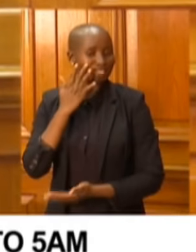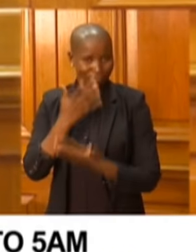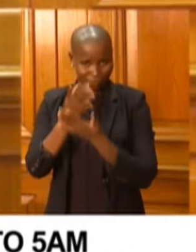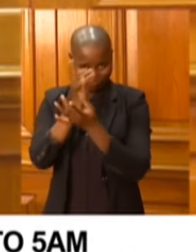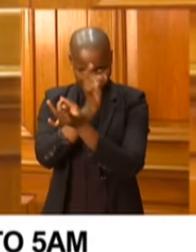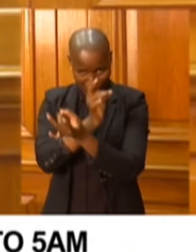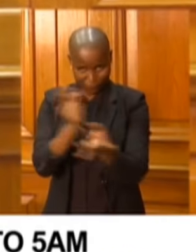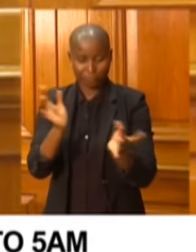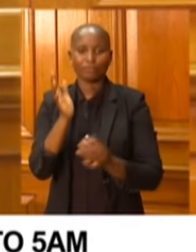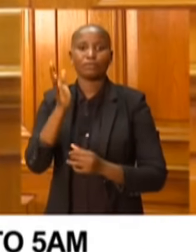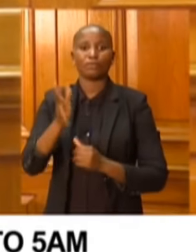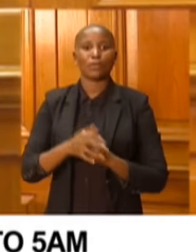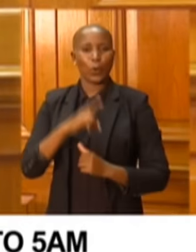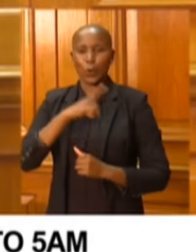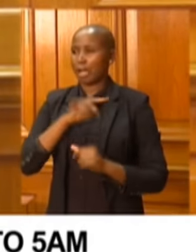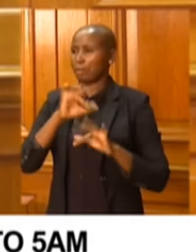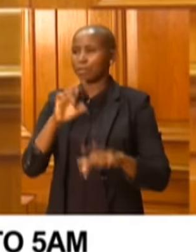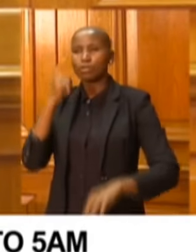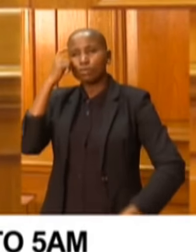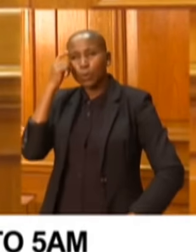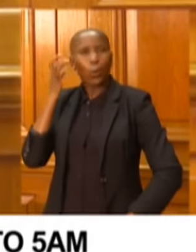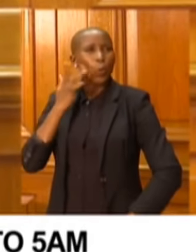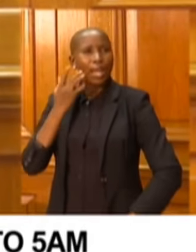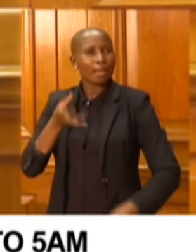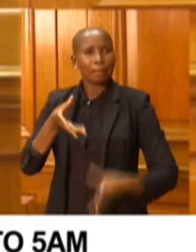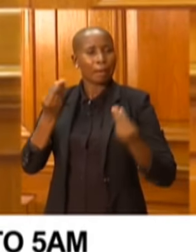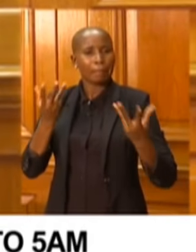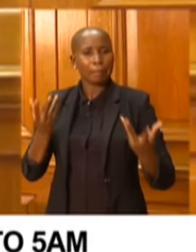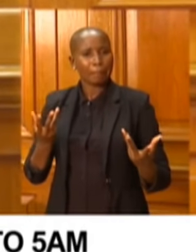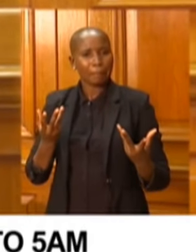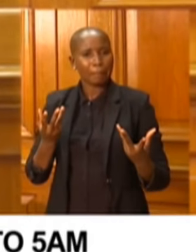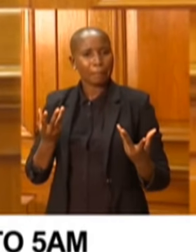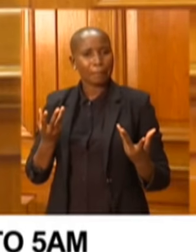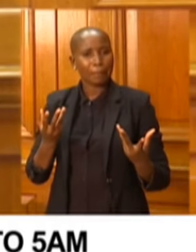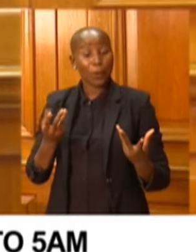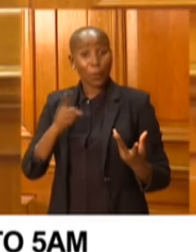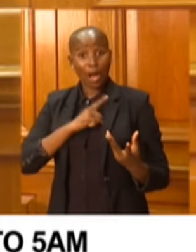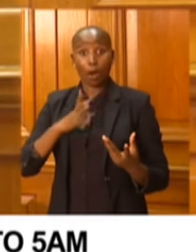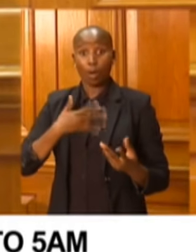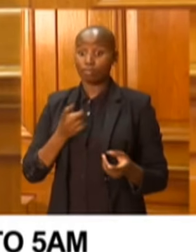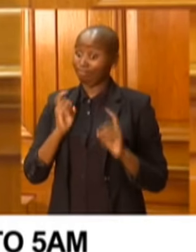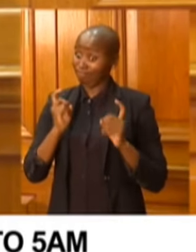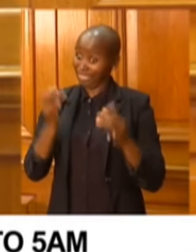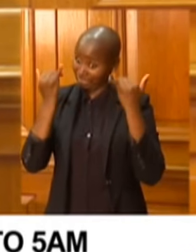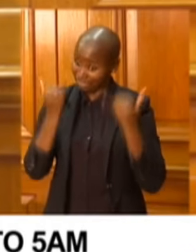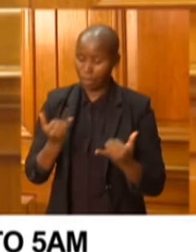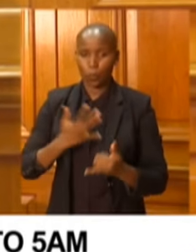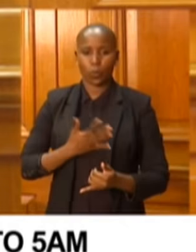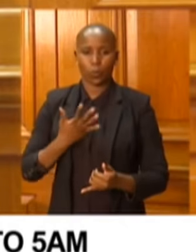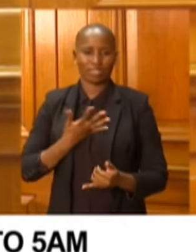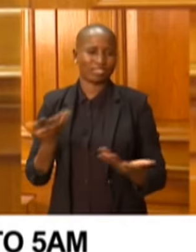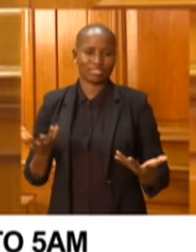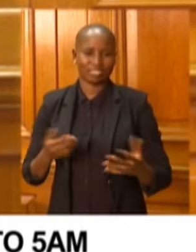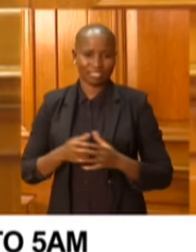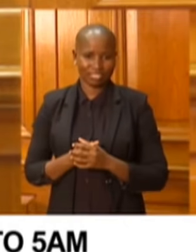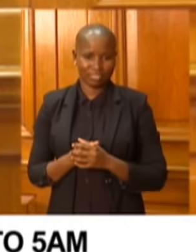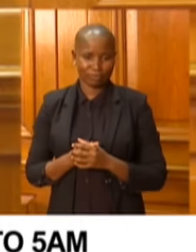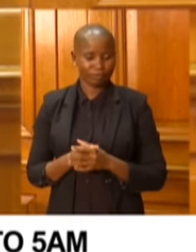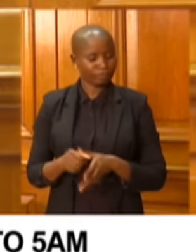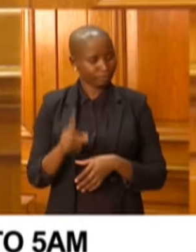Everybody asks that question, and they want the vaccines to arrive yesterday. As we work